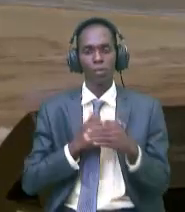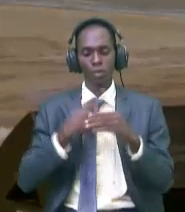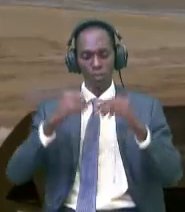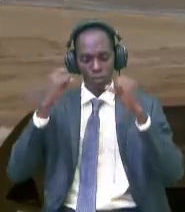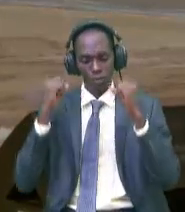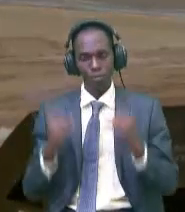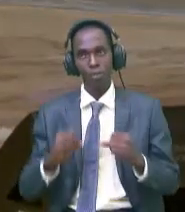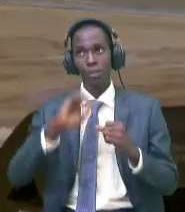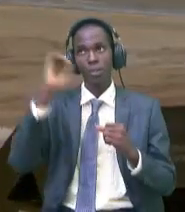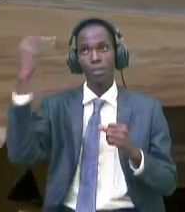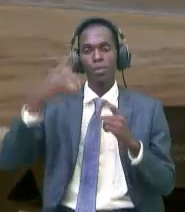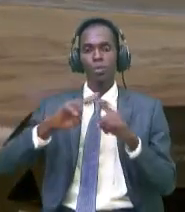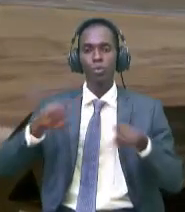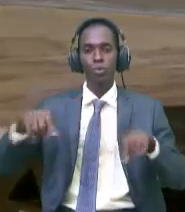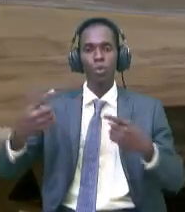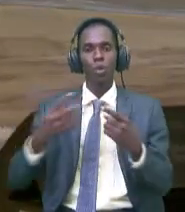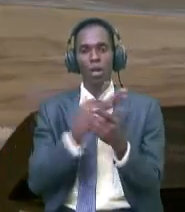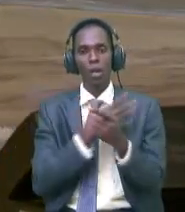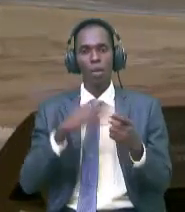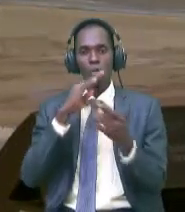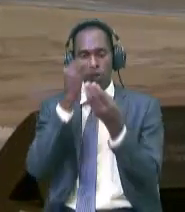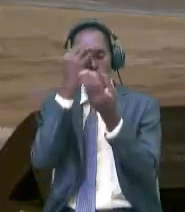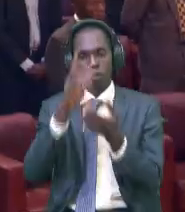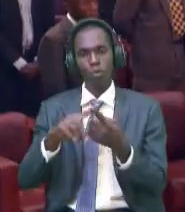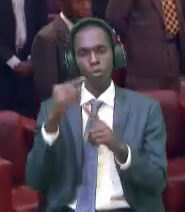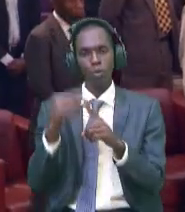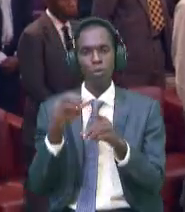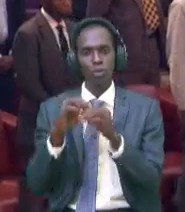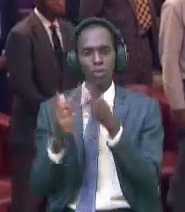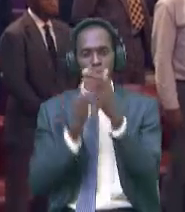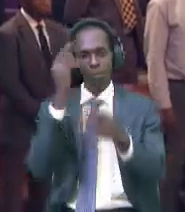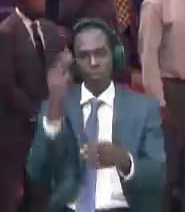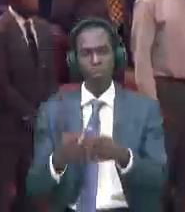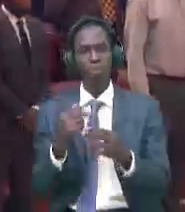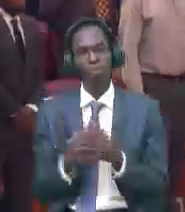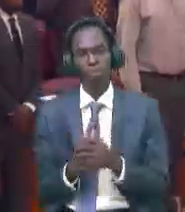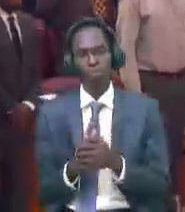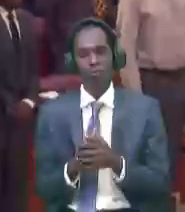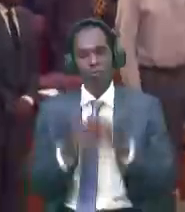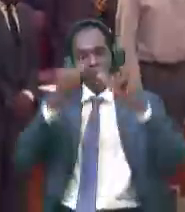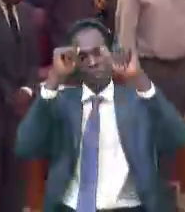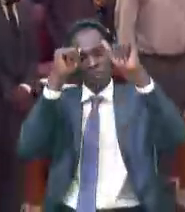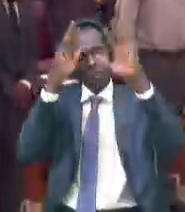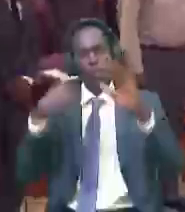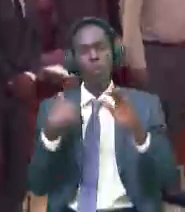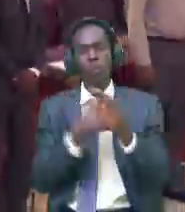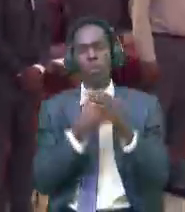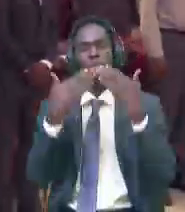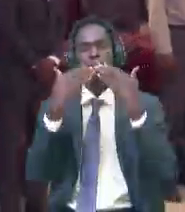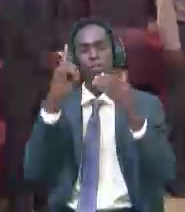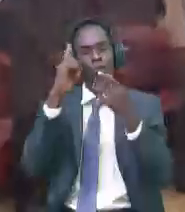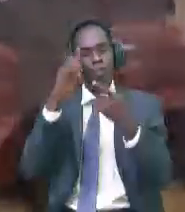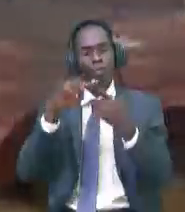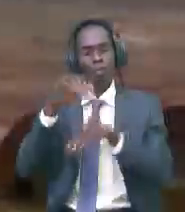go forth and be obedient to the word in Jesus' name. Father, we thank you tonight and bless